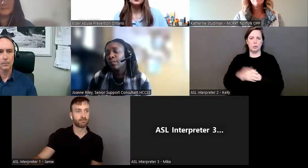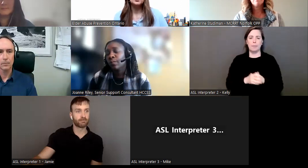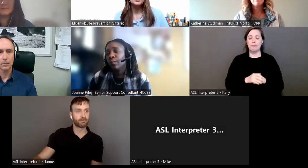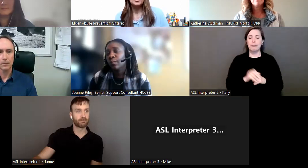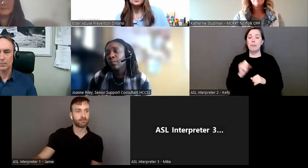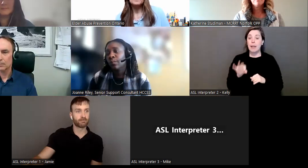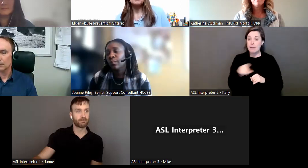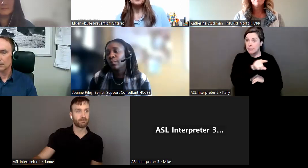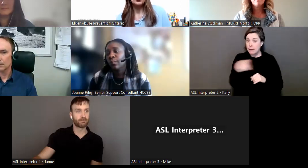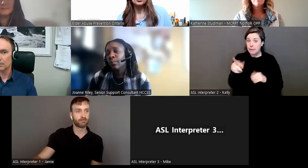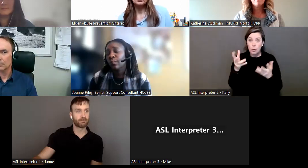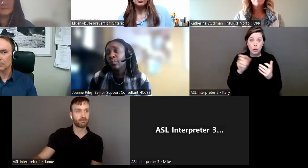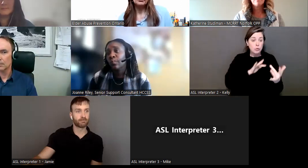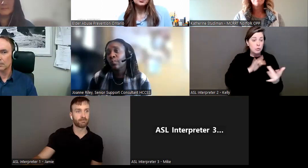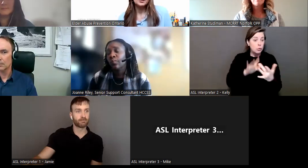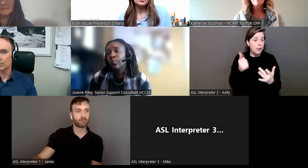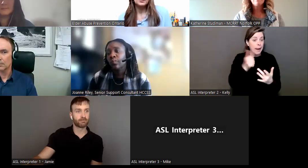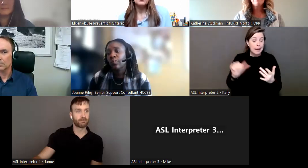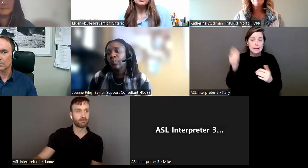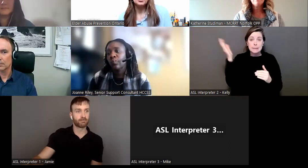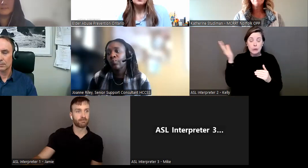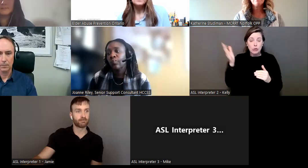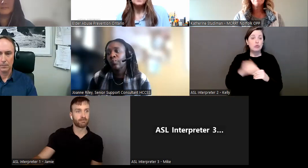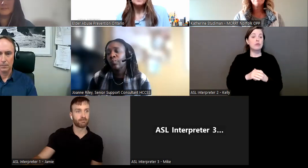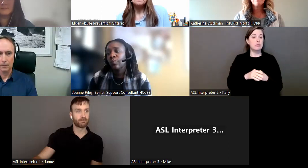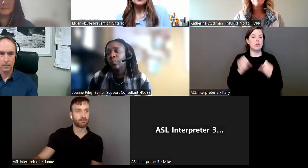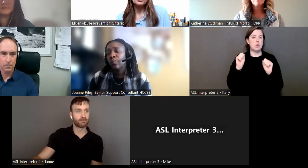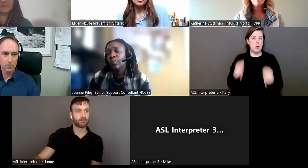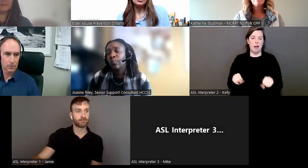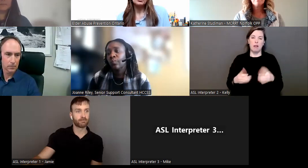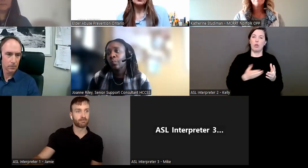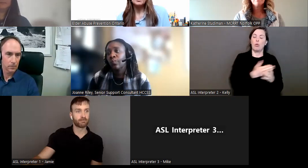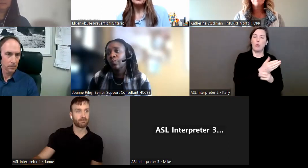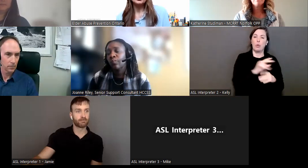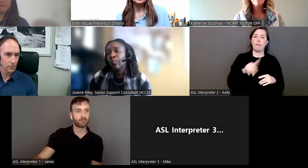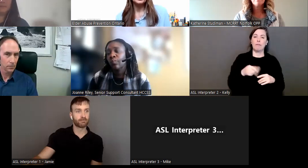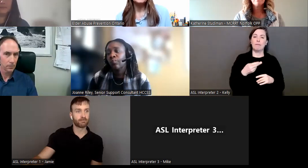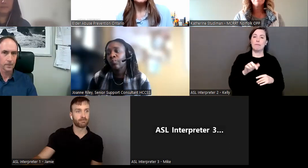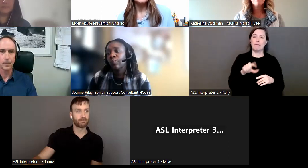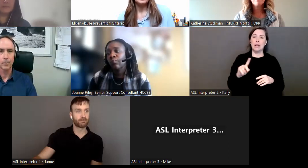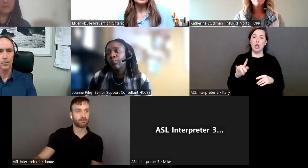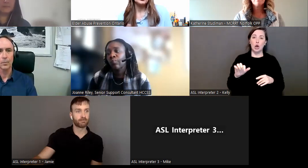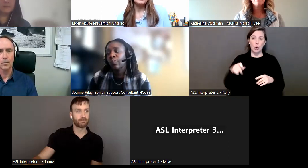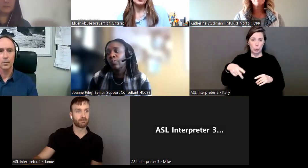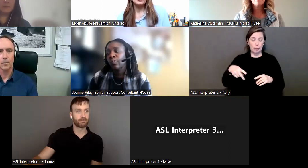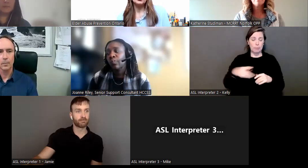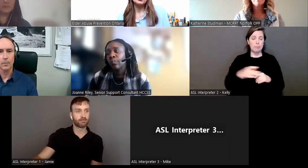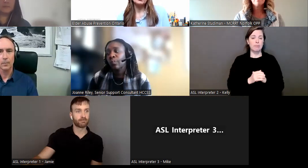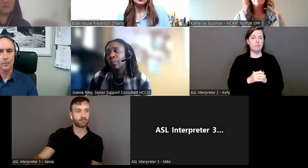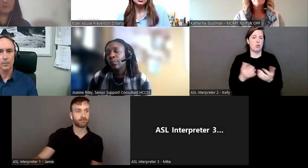on FeedLoop for the conference today, or many of them are. So if they are alive and they're joining us, you can also